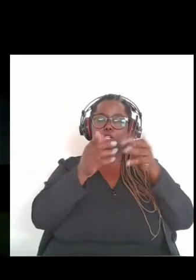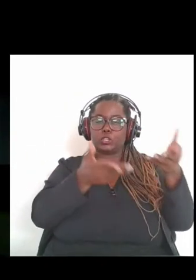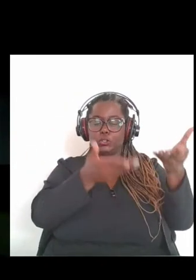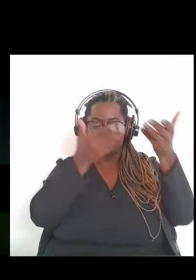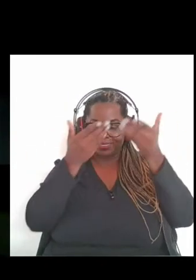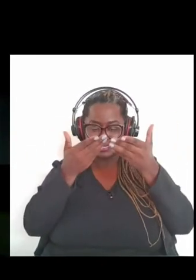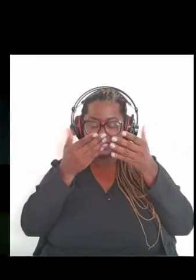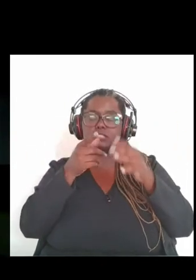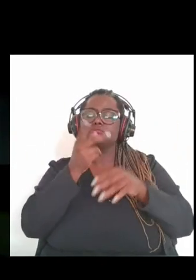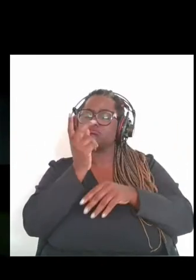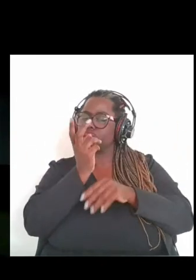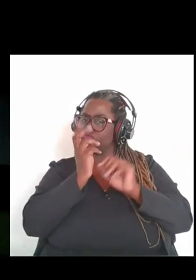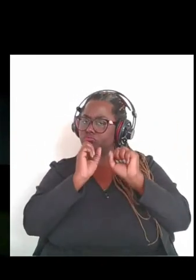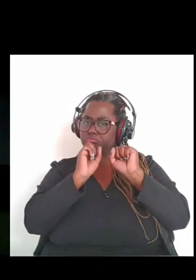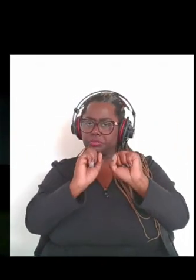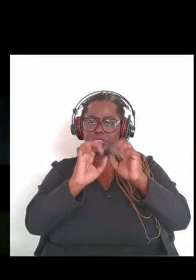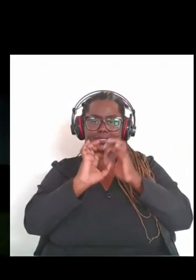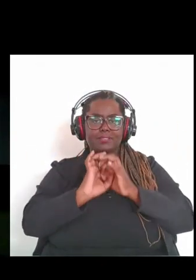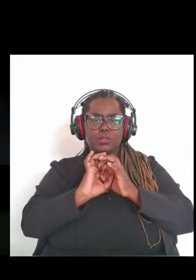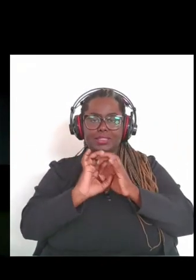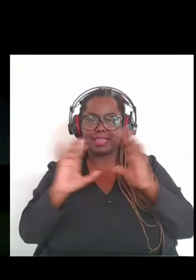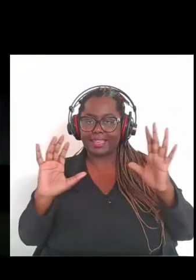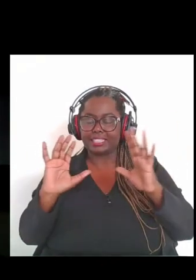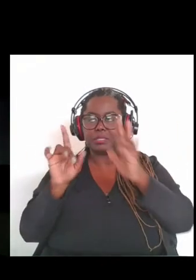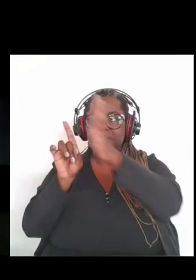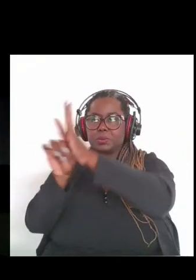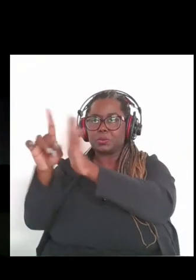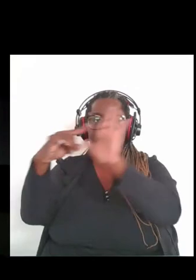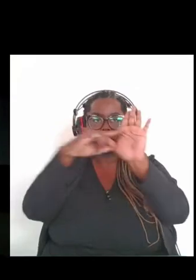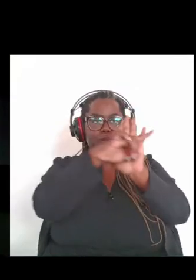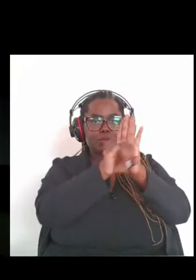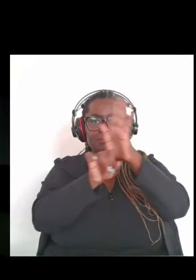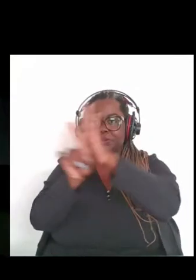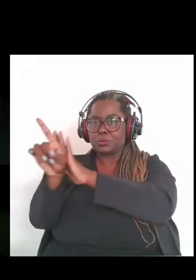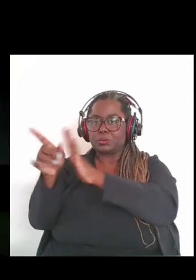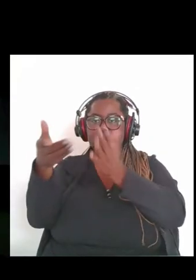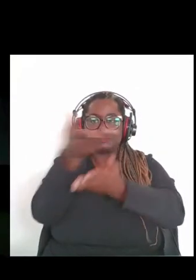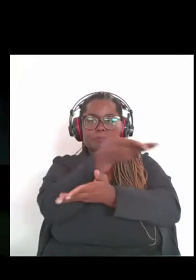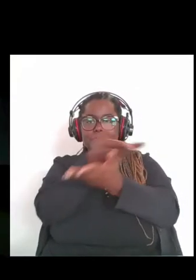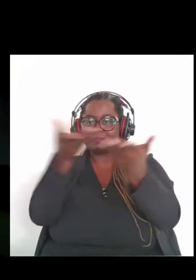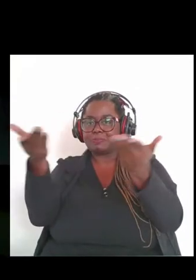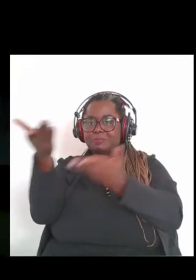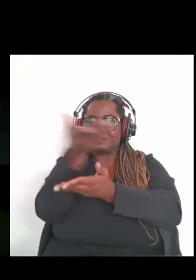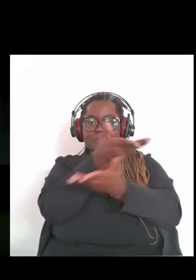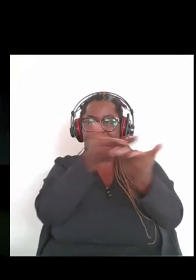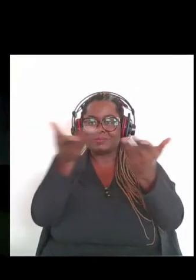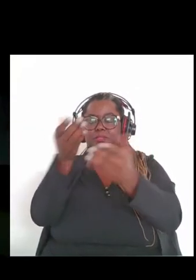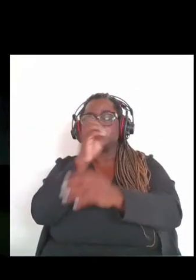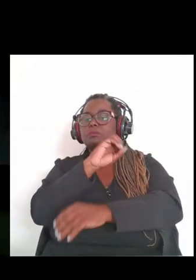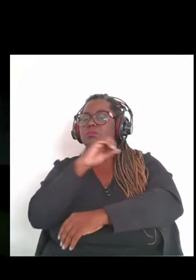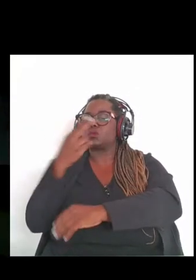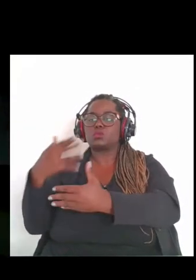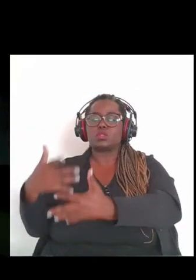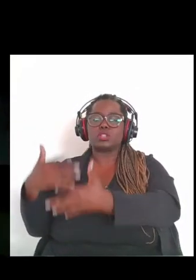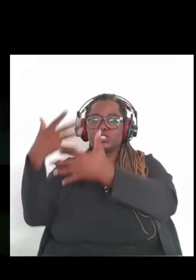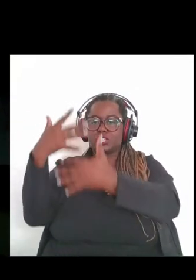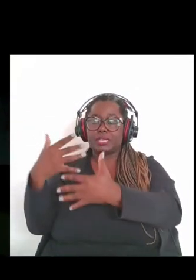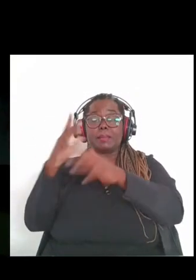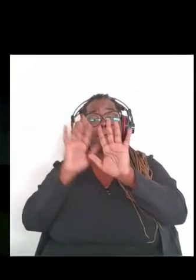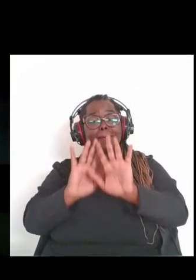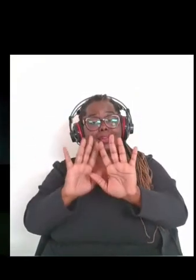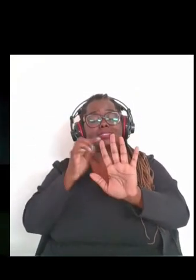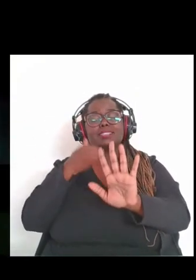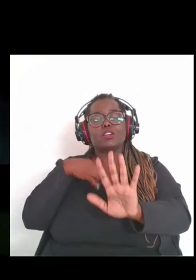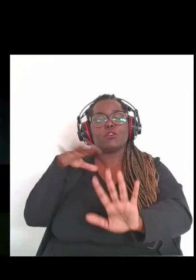please feel free to do so a price we're here to offer you that